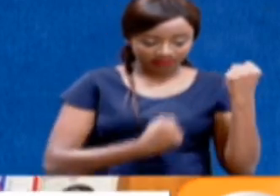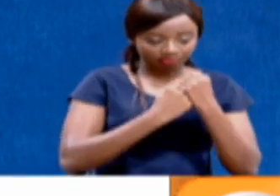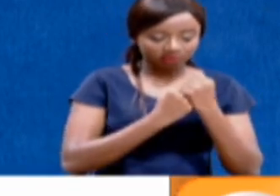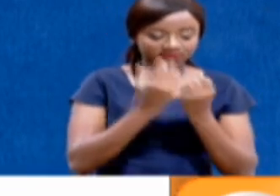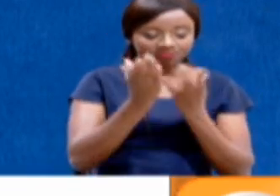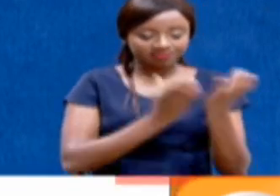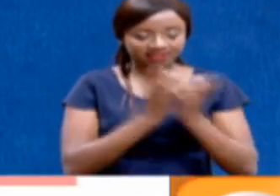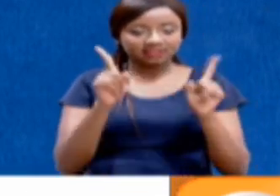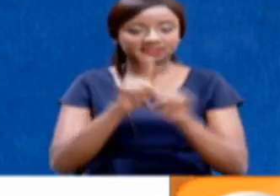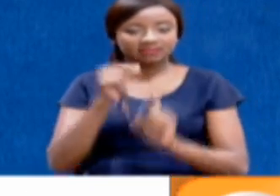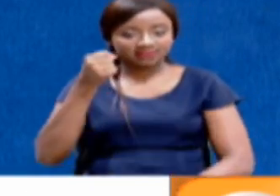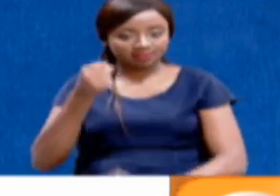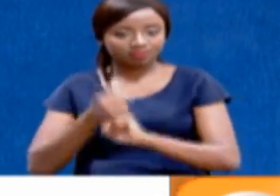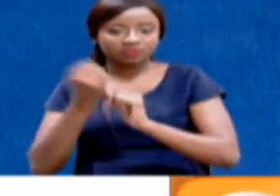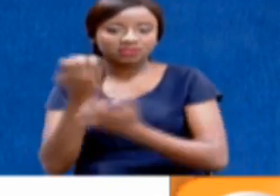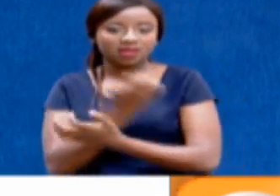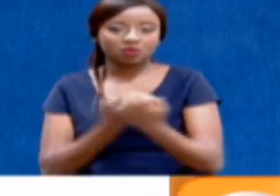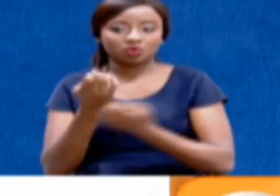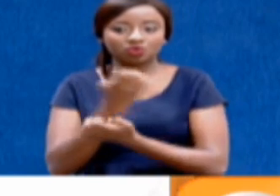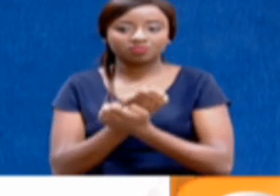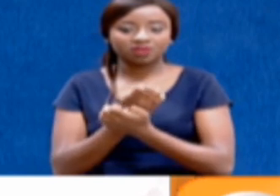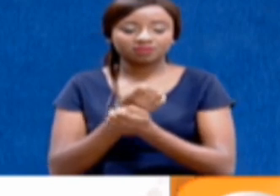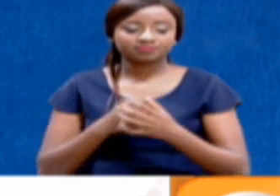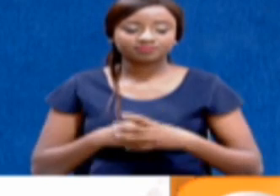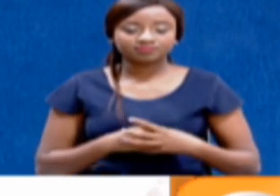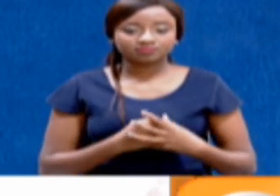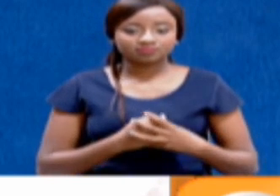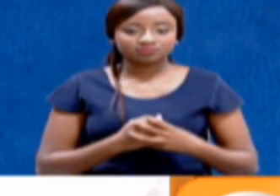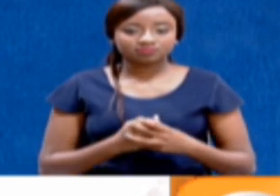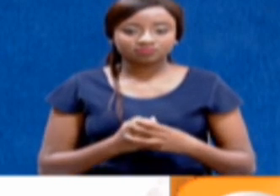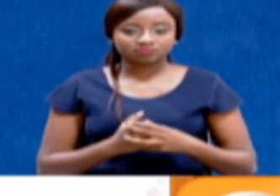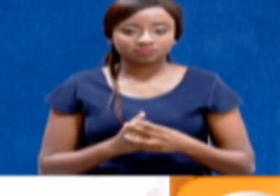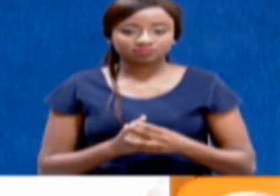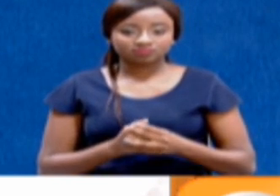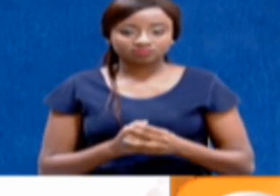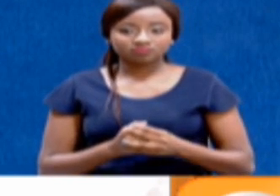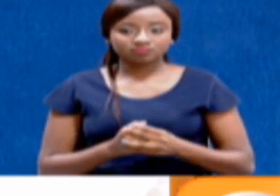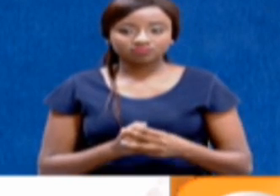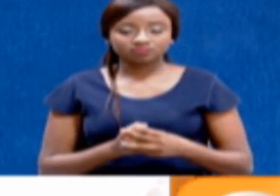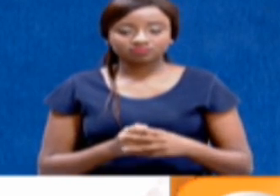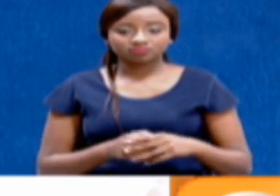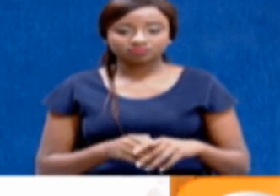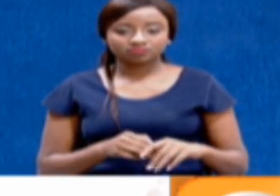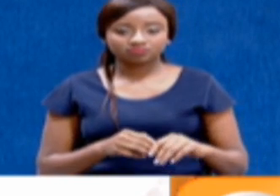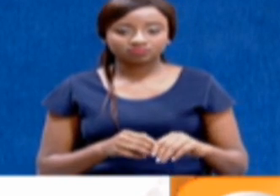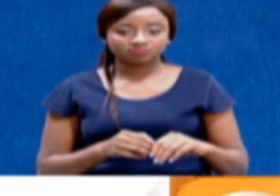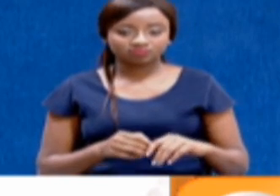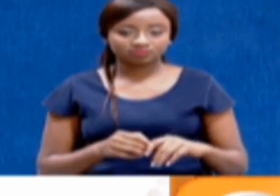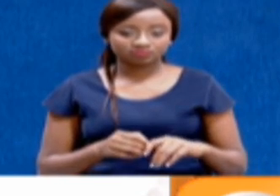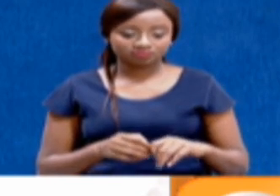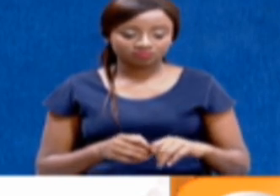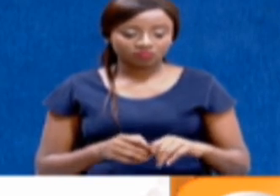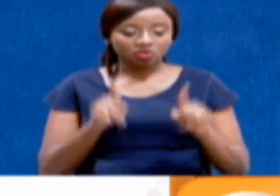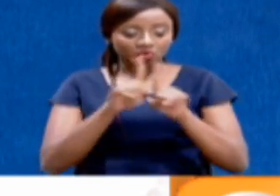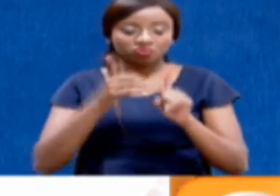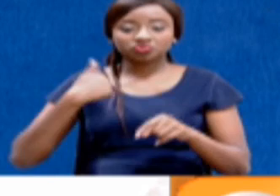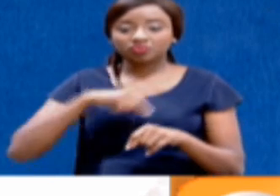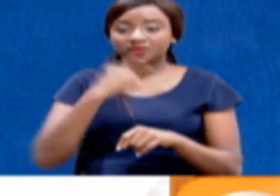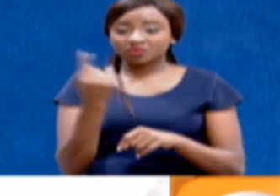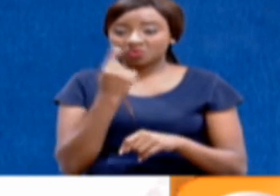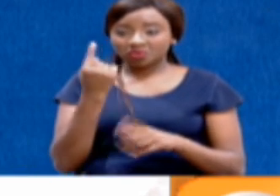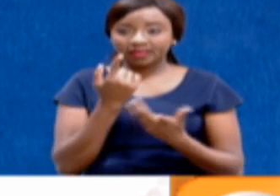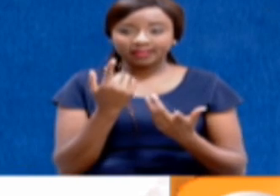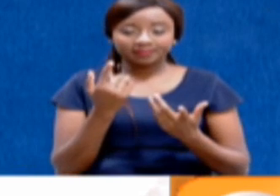and supporting the very many segments who are already working, the employees. We are not only looking